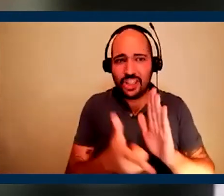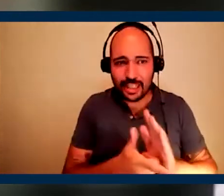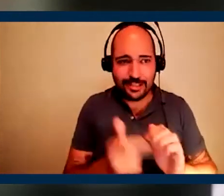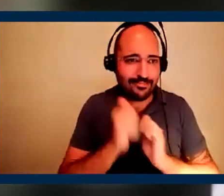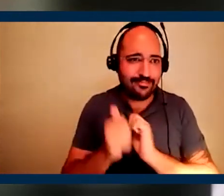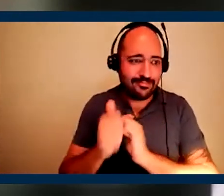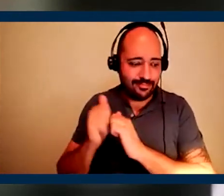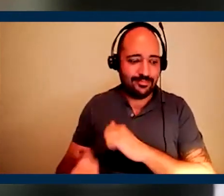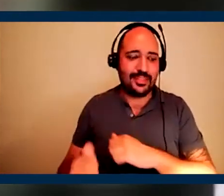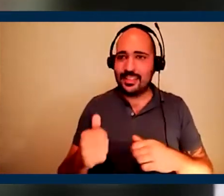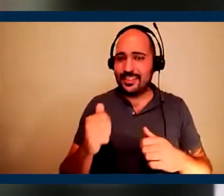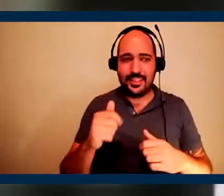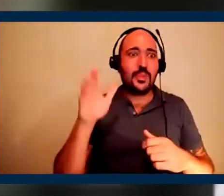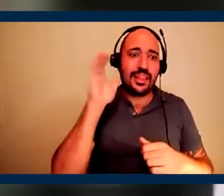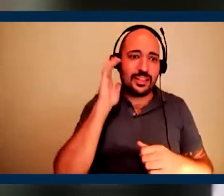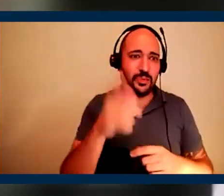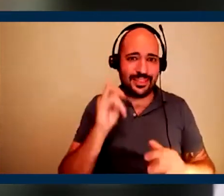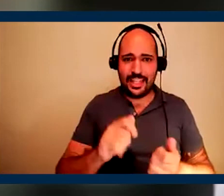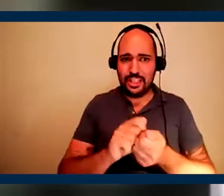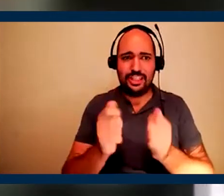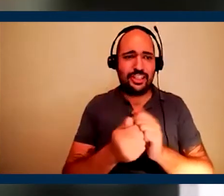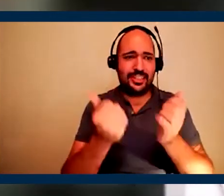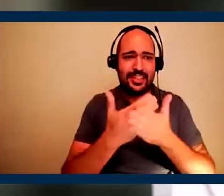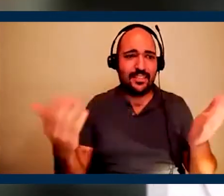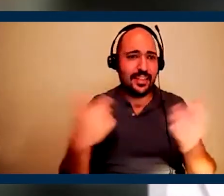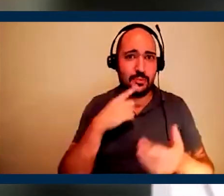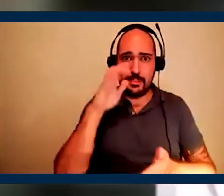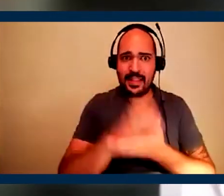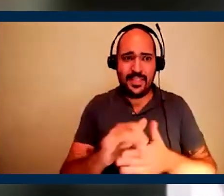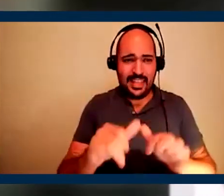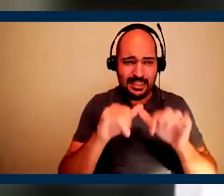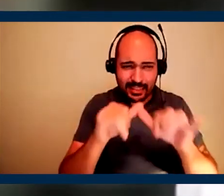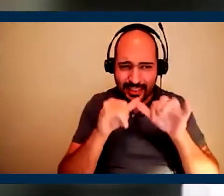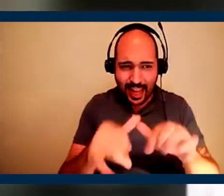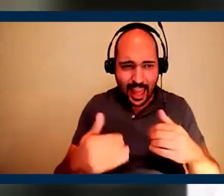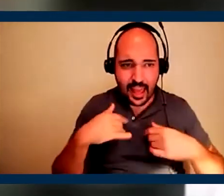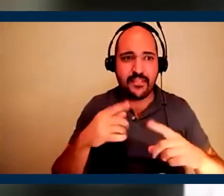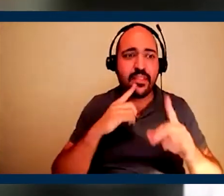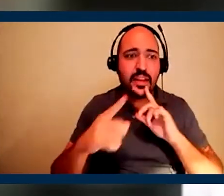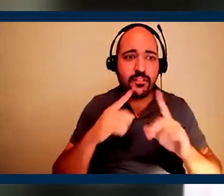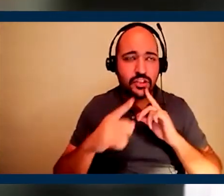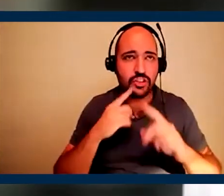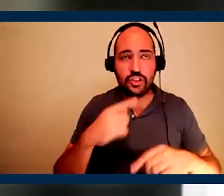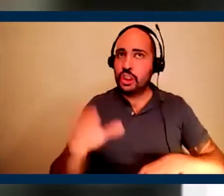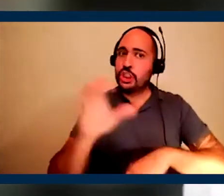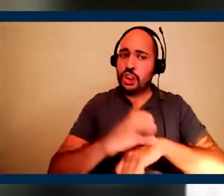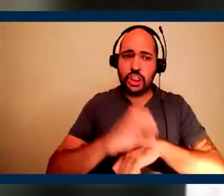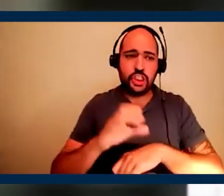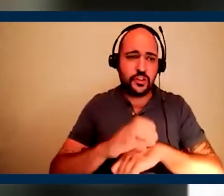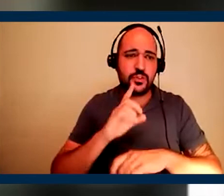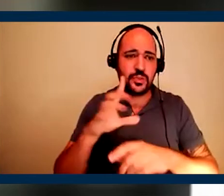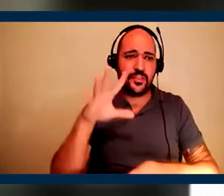it changes everything. And so I really believe that consistently having the conversations, churches have been involved